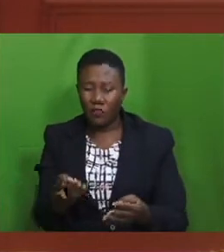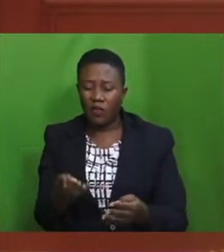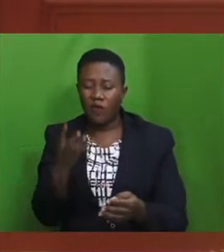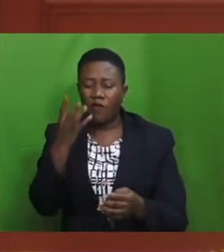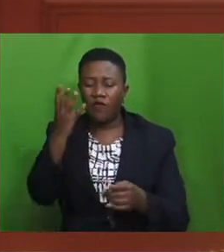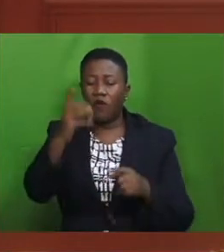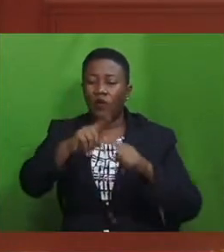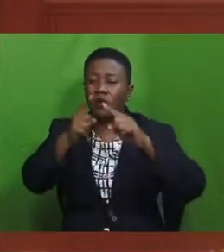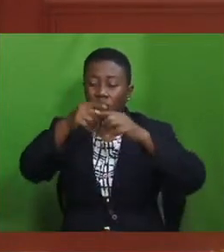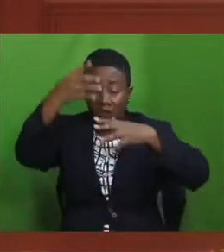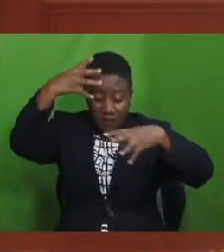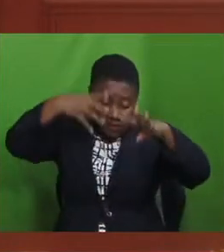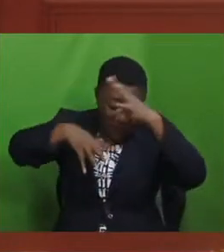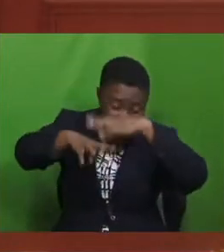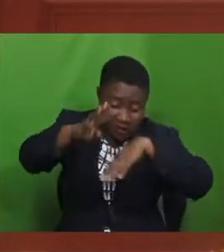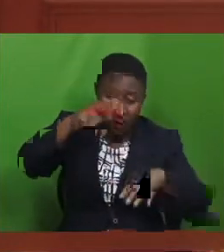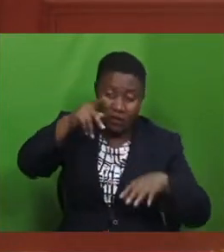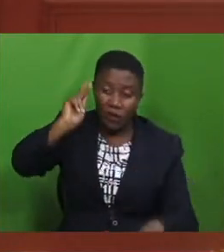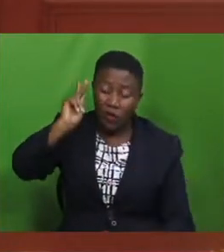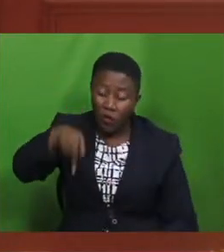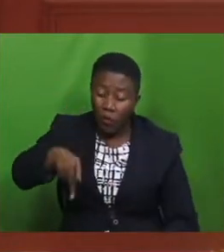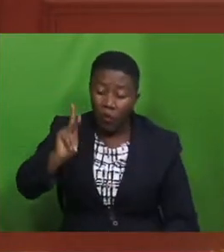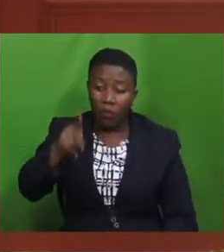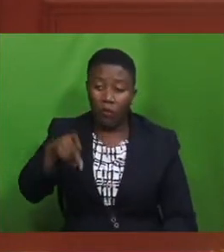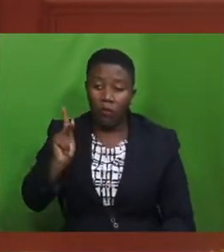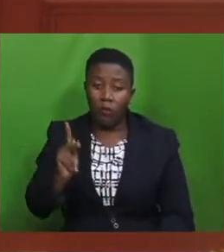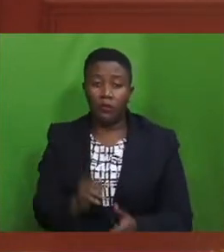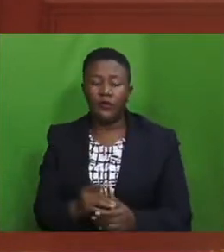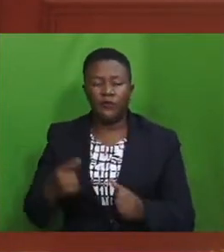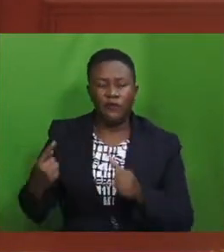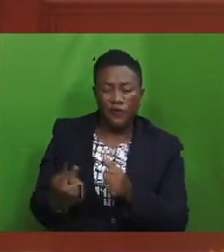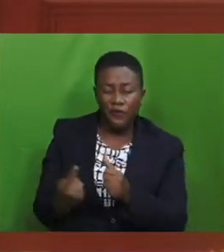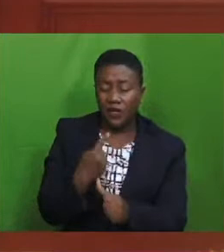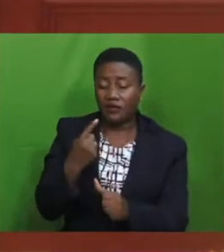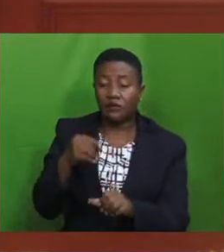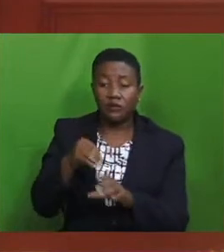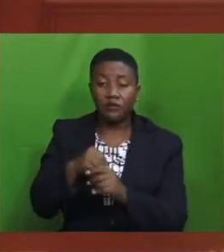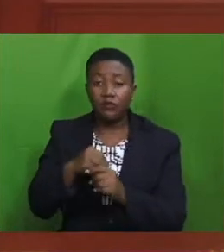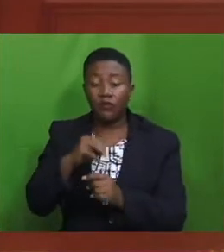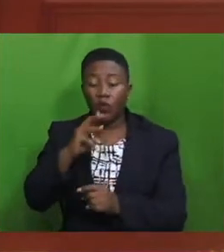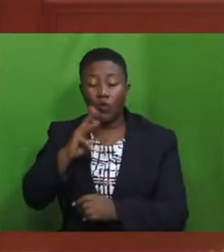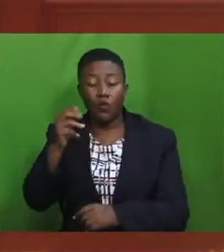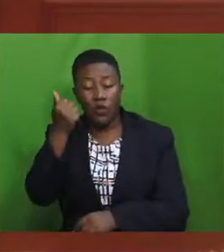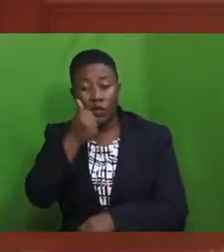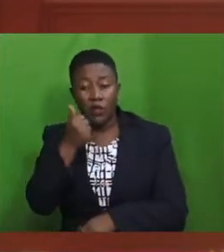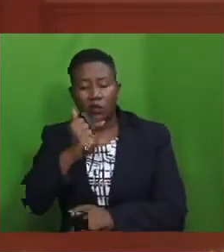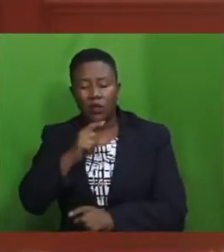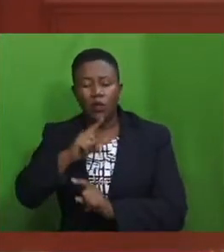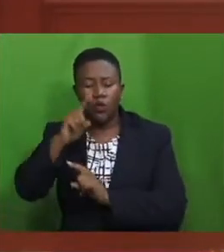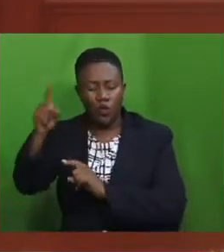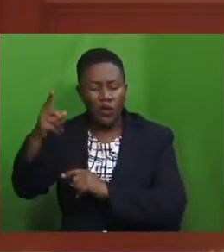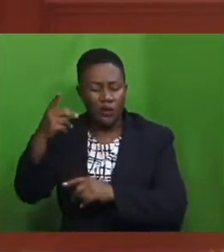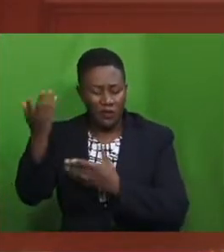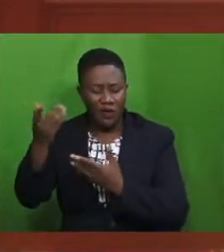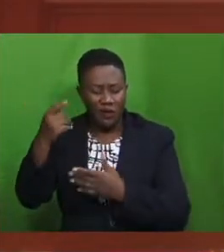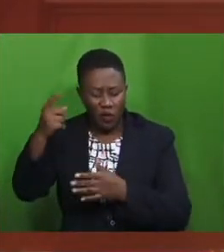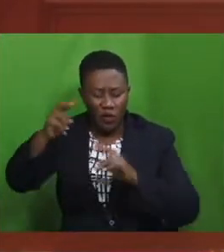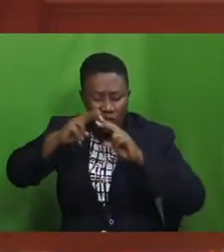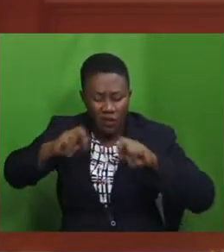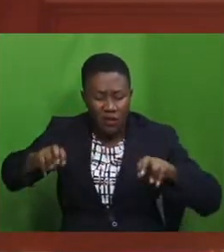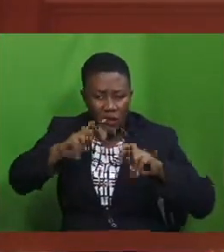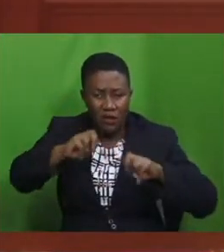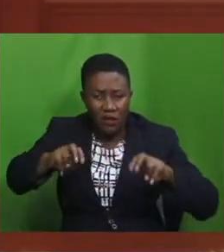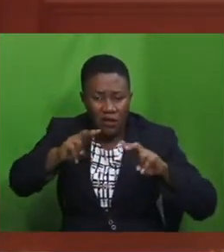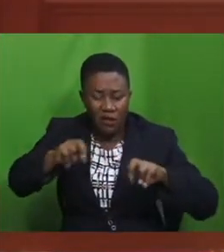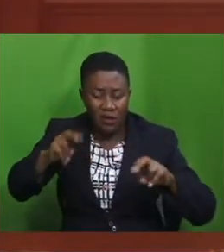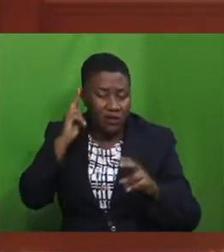interchanges, Pokwasi, the first of its kind in West Africa. Go and follow the history and chronology of how Pokwasi